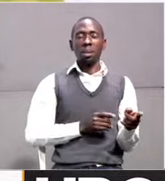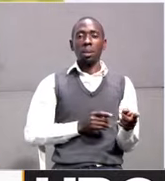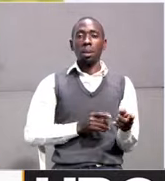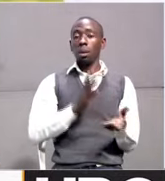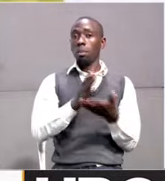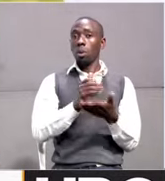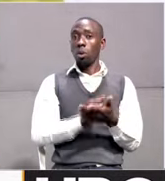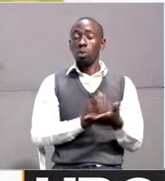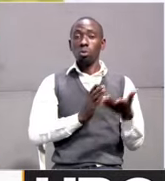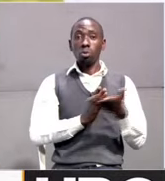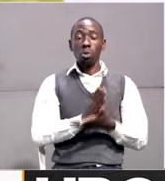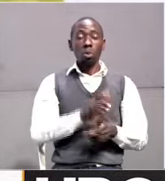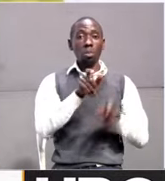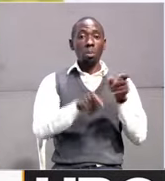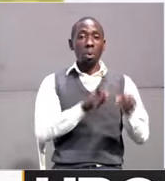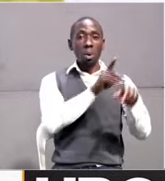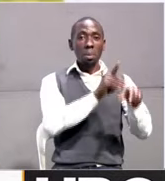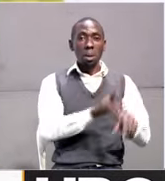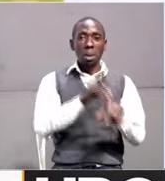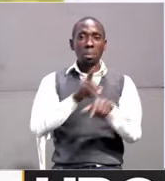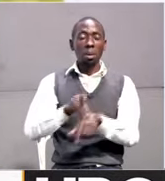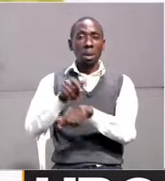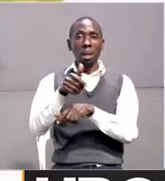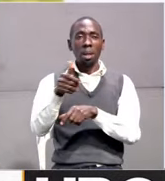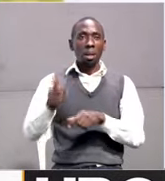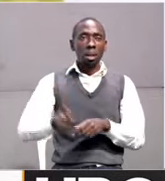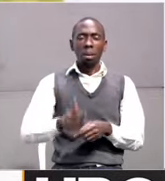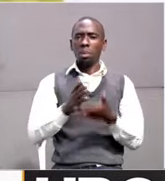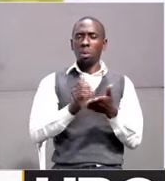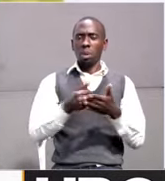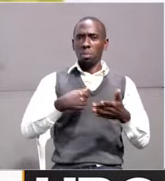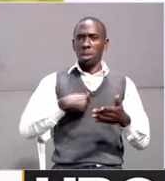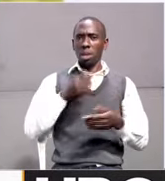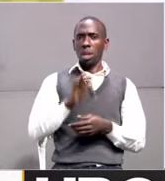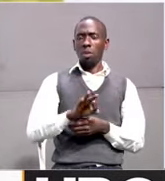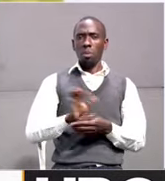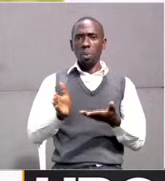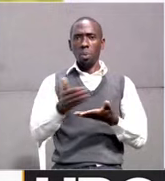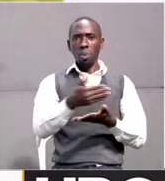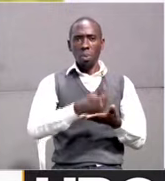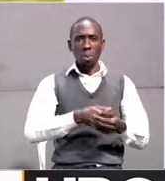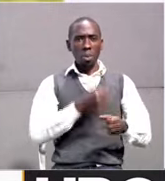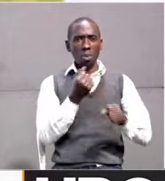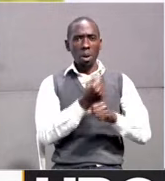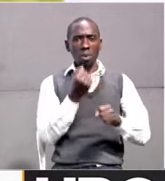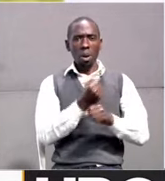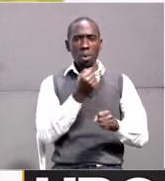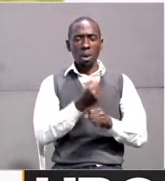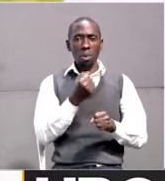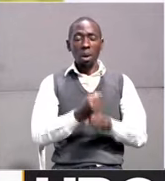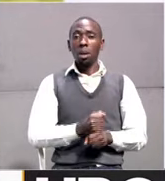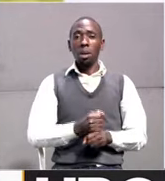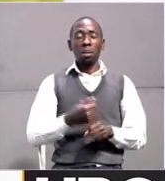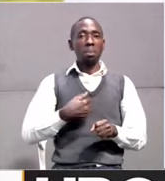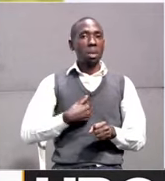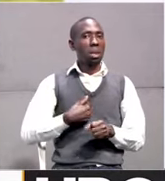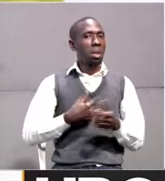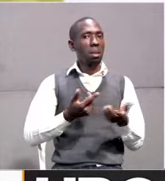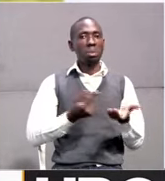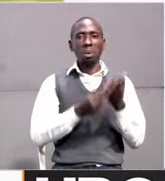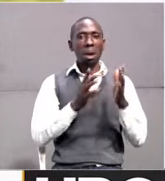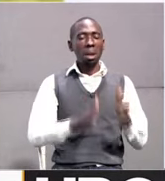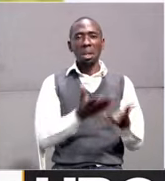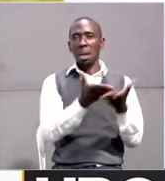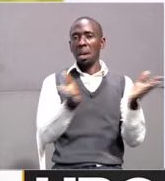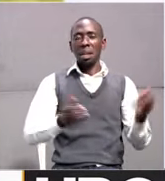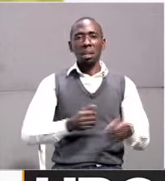because parasites are the ones who, because me, a wealth producer, there's no Ugandan I don't like.